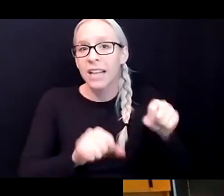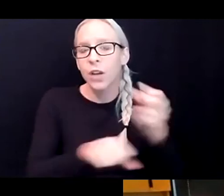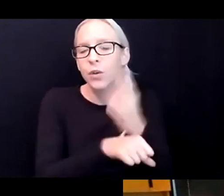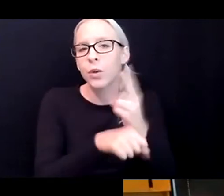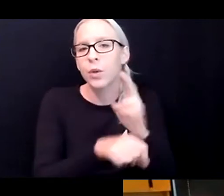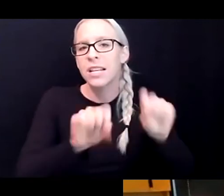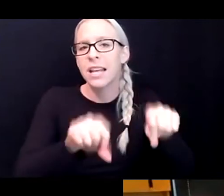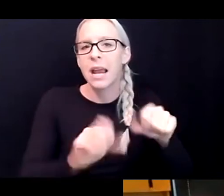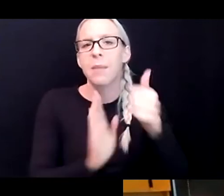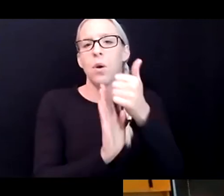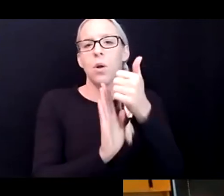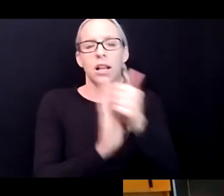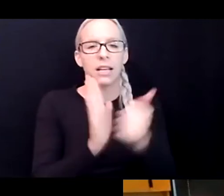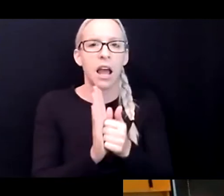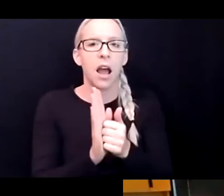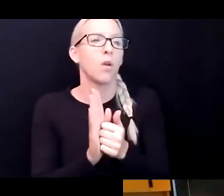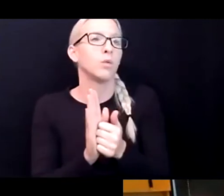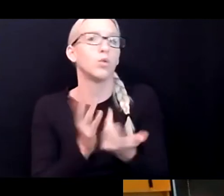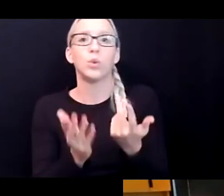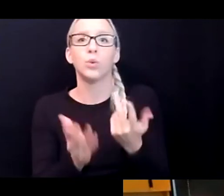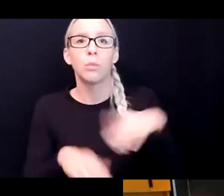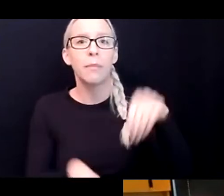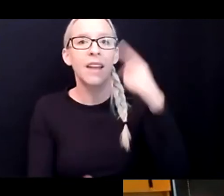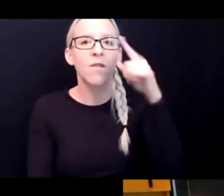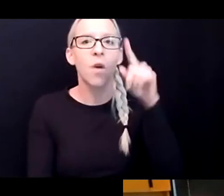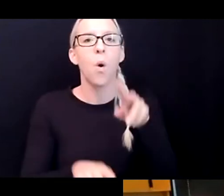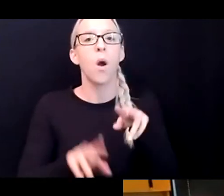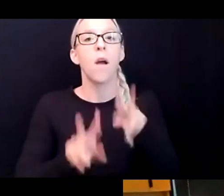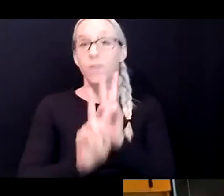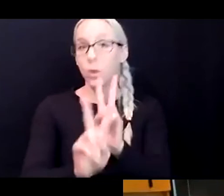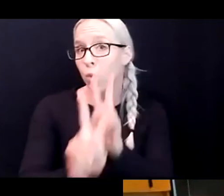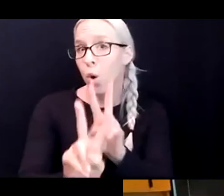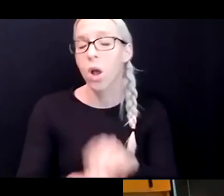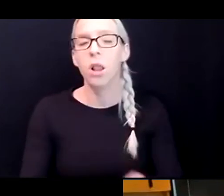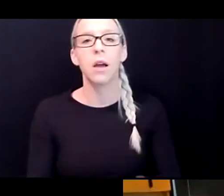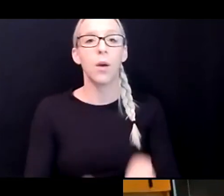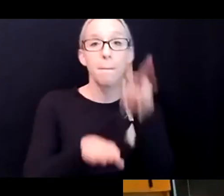final expenses, things like funeral and burial? John, do you want to cover that question?